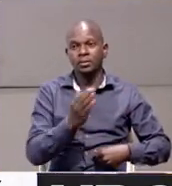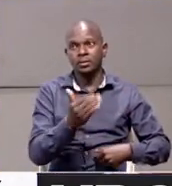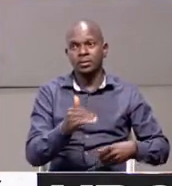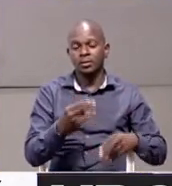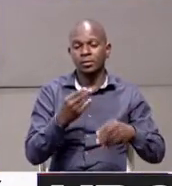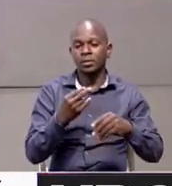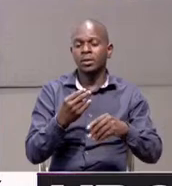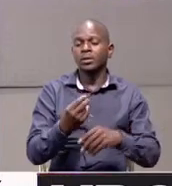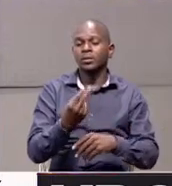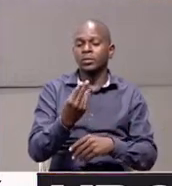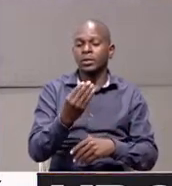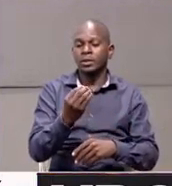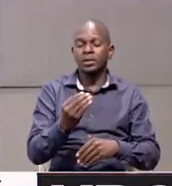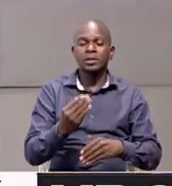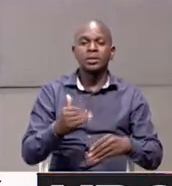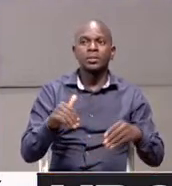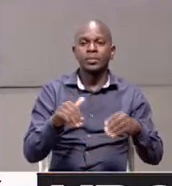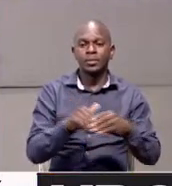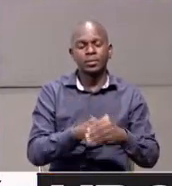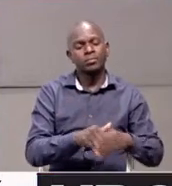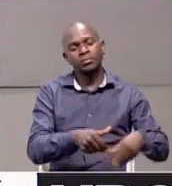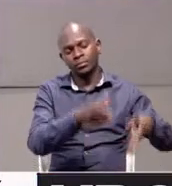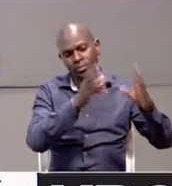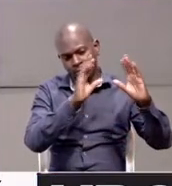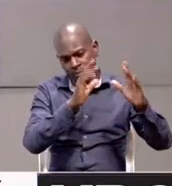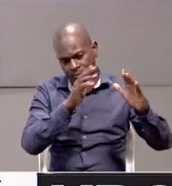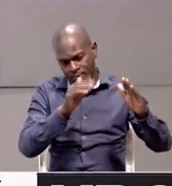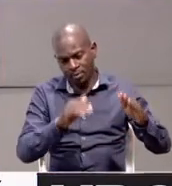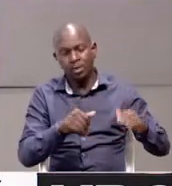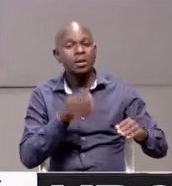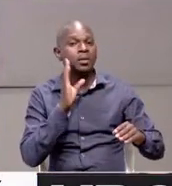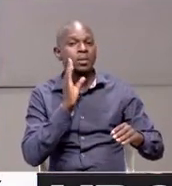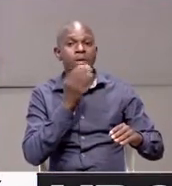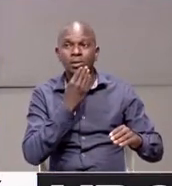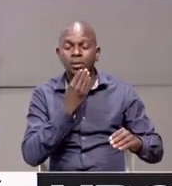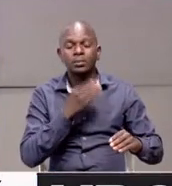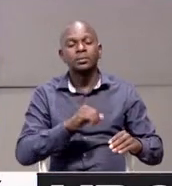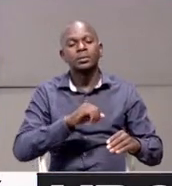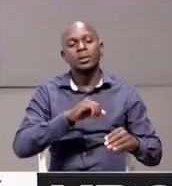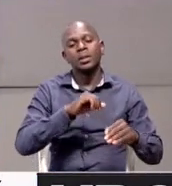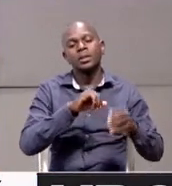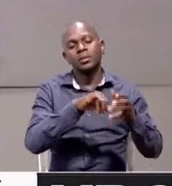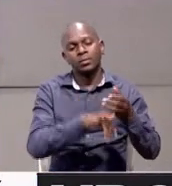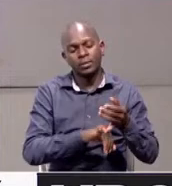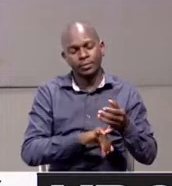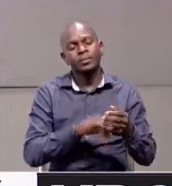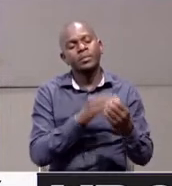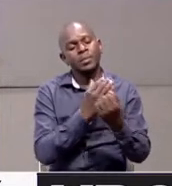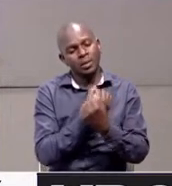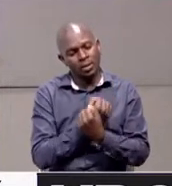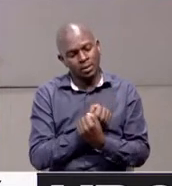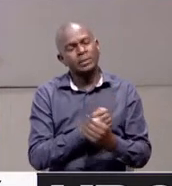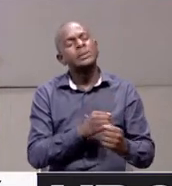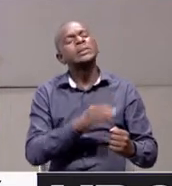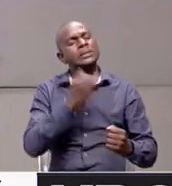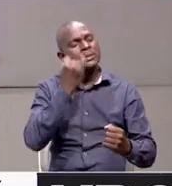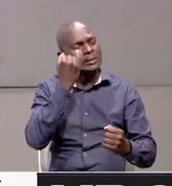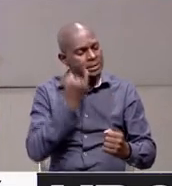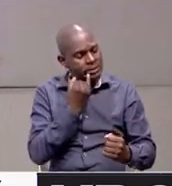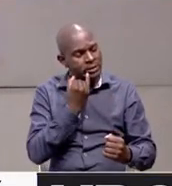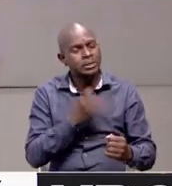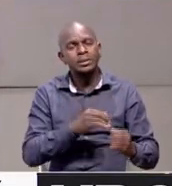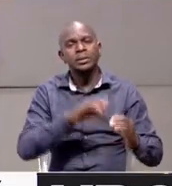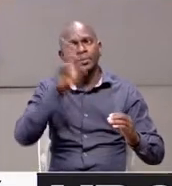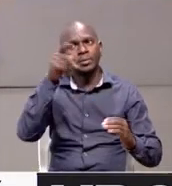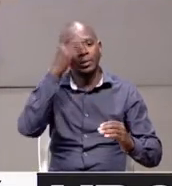about 20 members, sang praises on Adembawazi and Jacqueline for being a loving and strict parents that saved